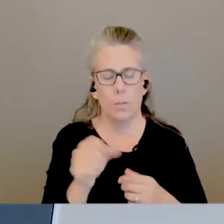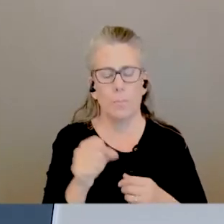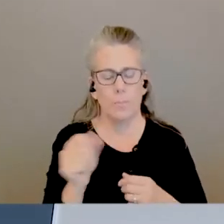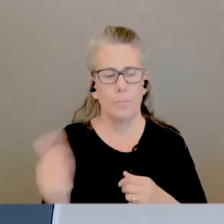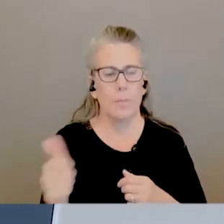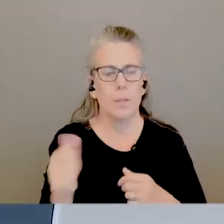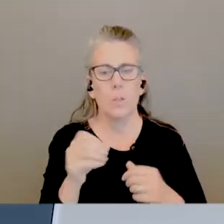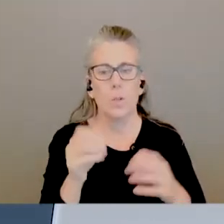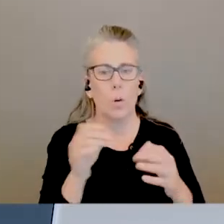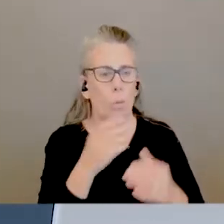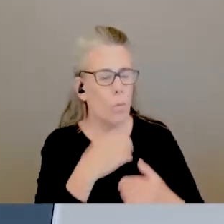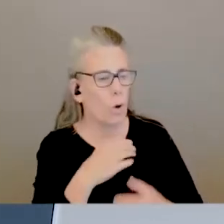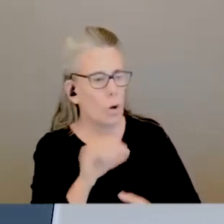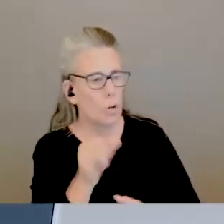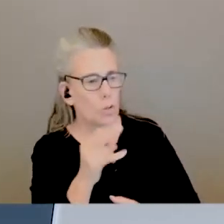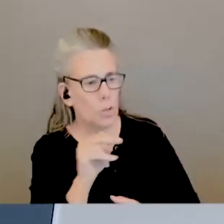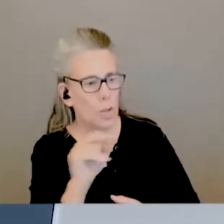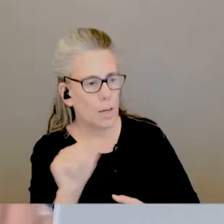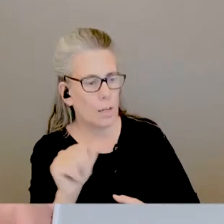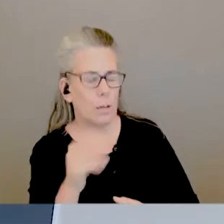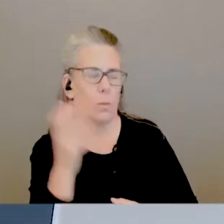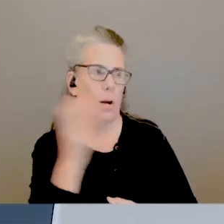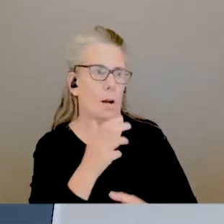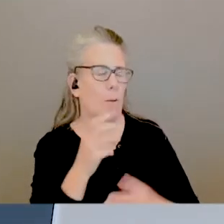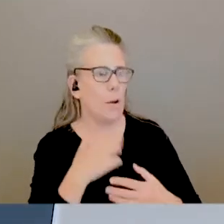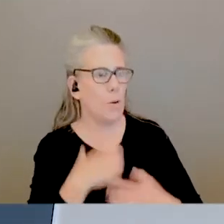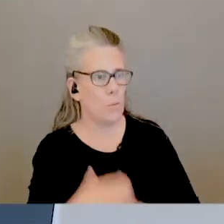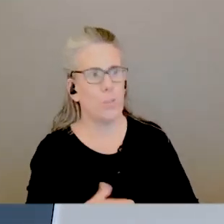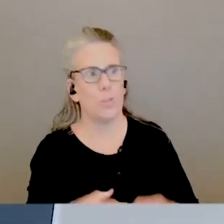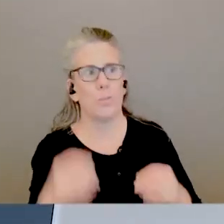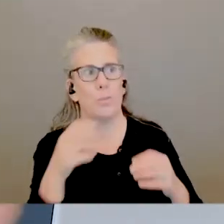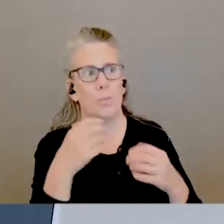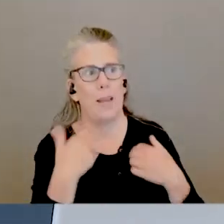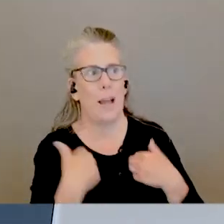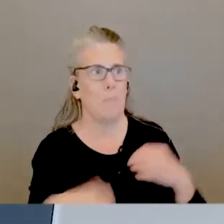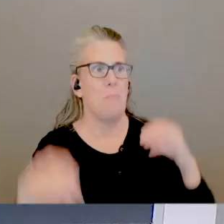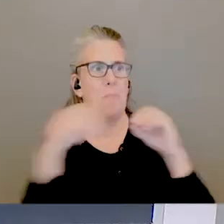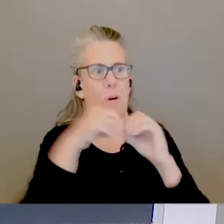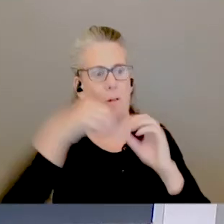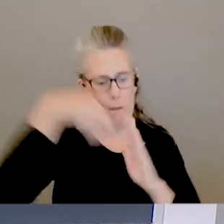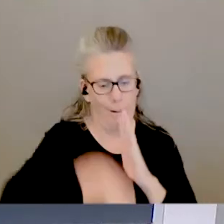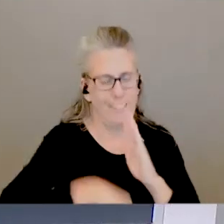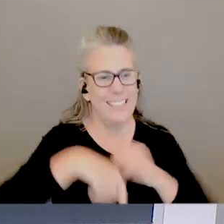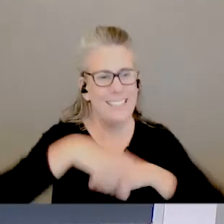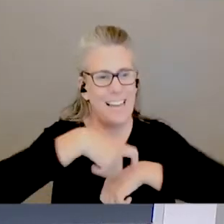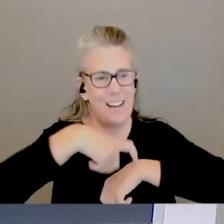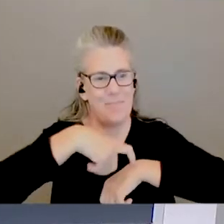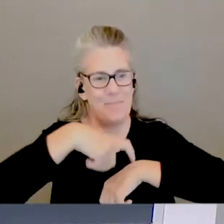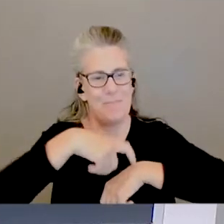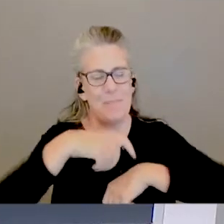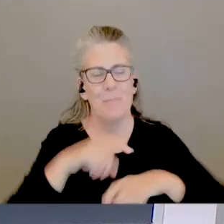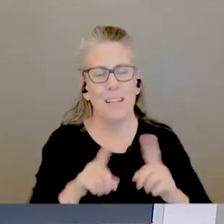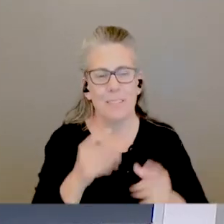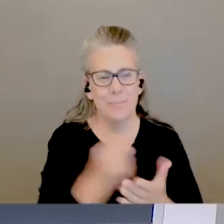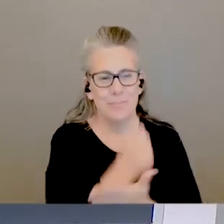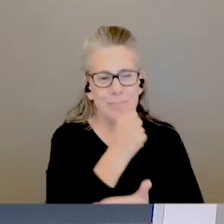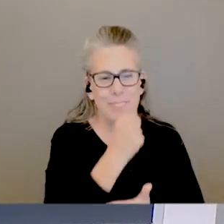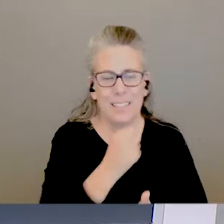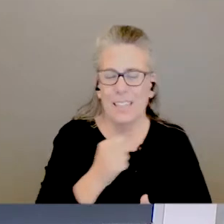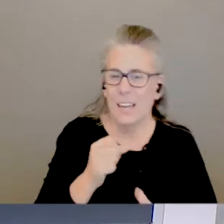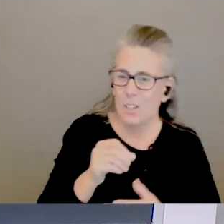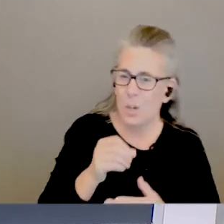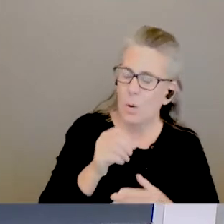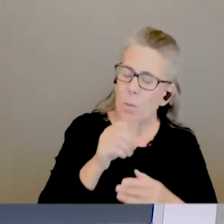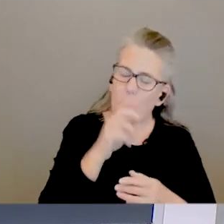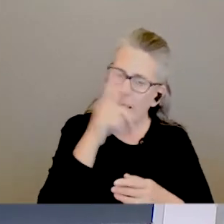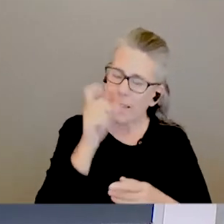we had an infinite amount of time to do a technical deep dive into this, because it's kind of rare that we find systems that need to